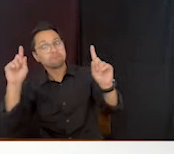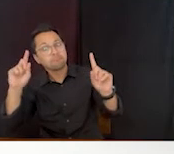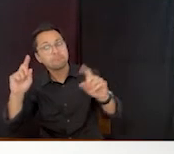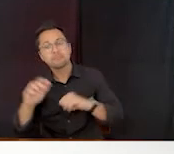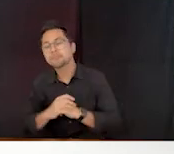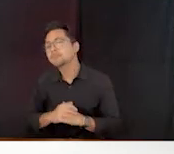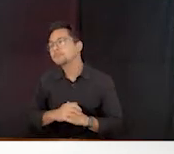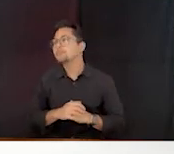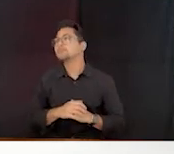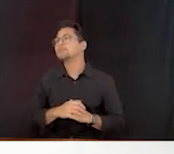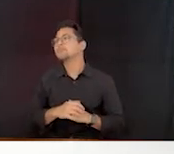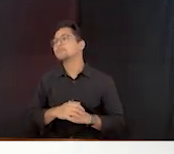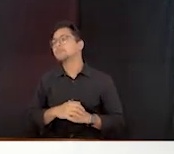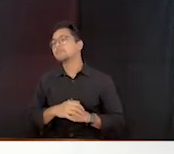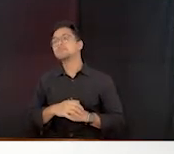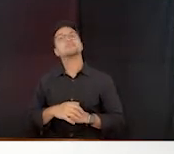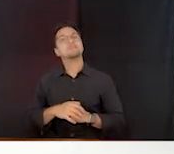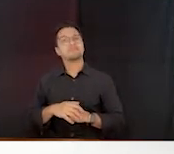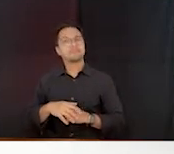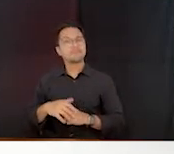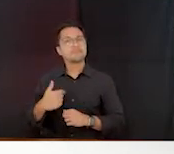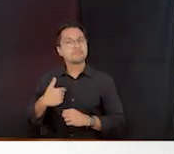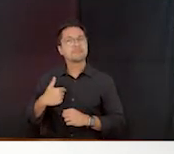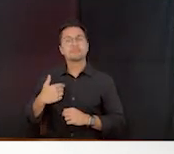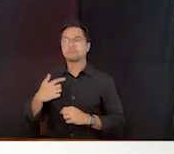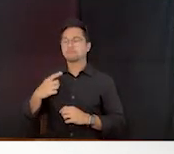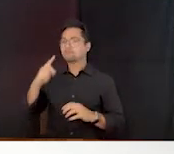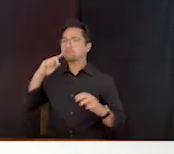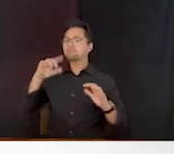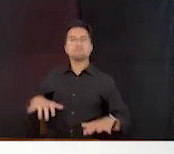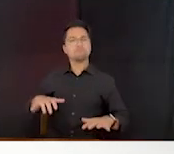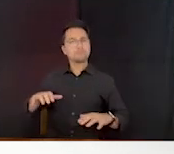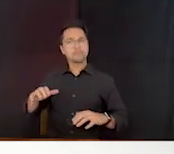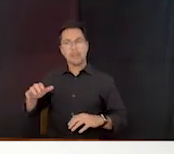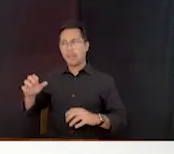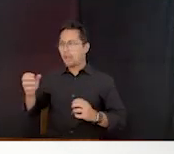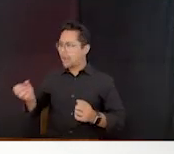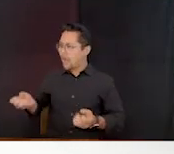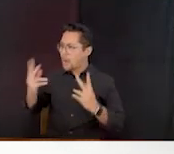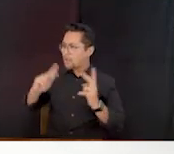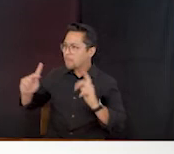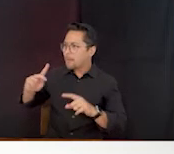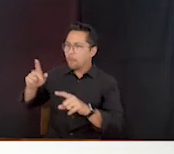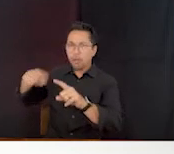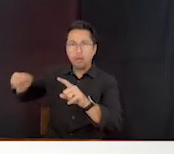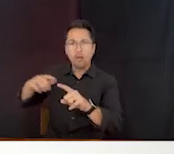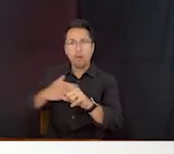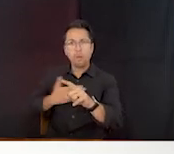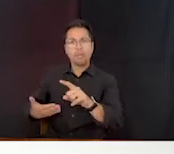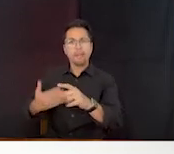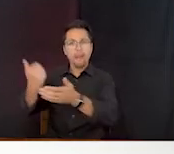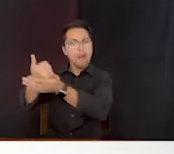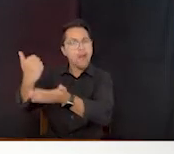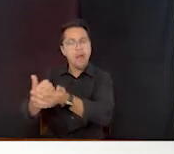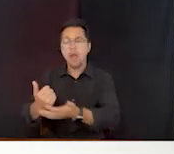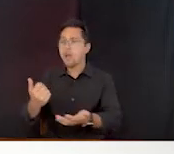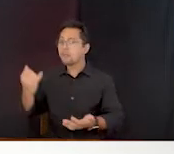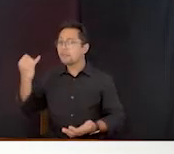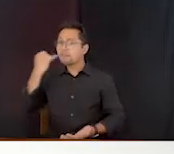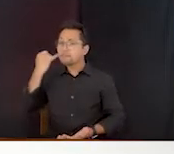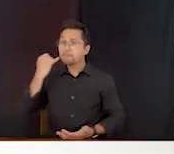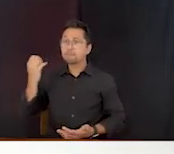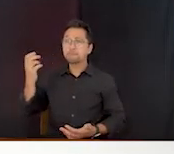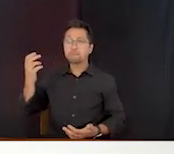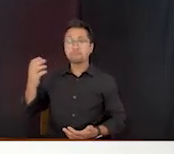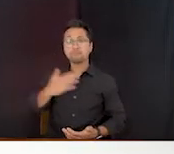have been actually kind of stunned by how many people are just willing to help if you're willing to reach out to them, whether it was just to listen to me play,